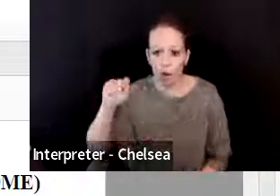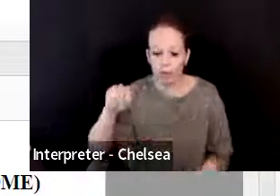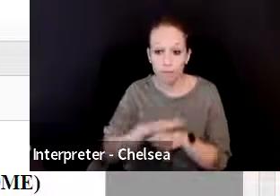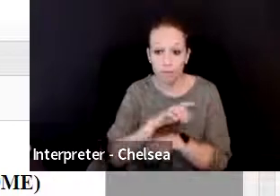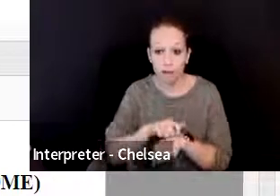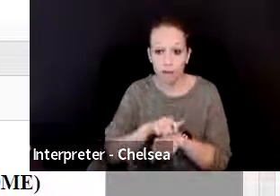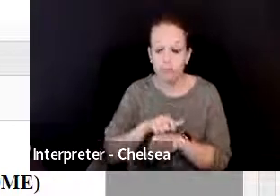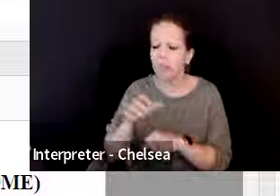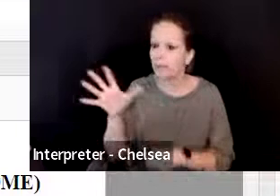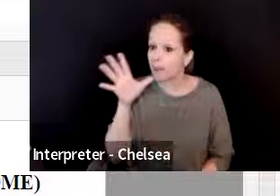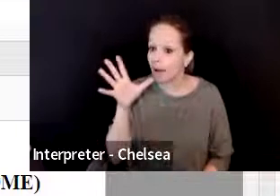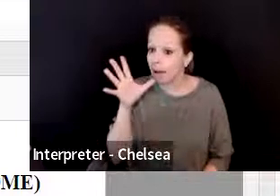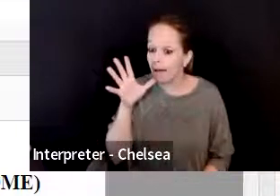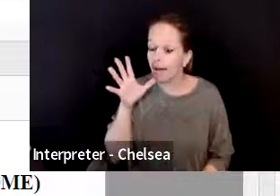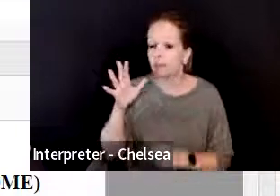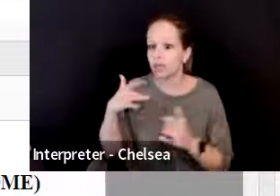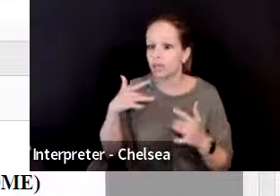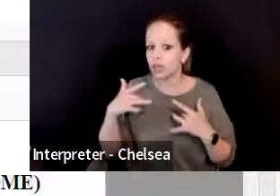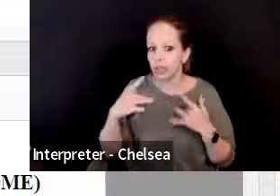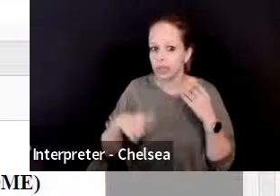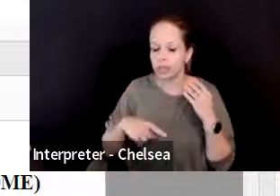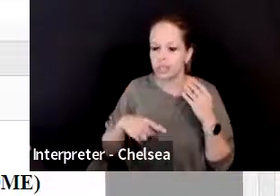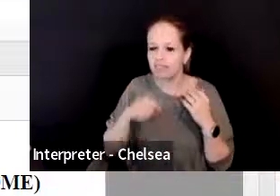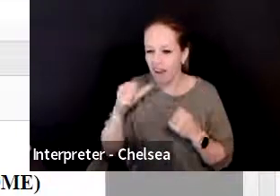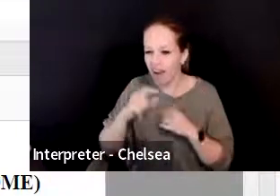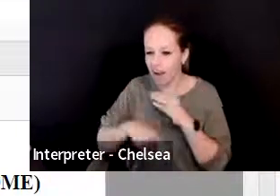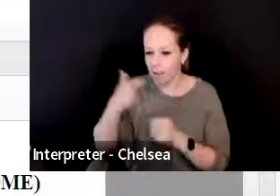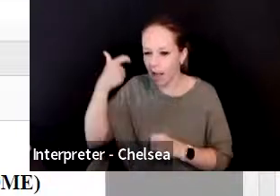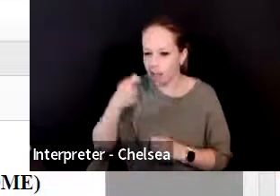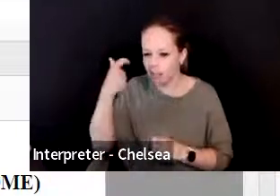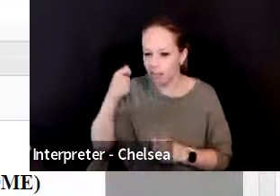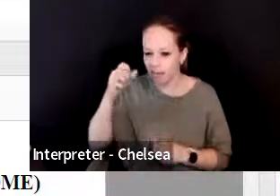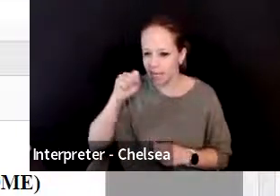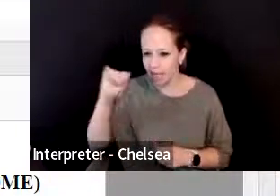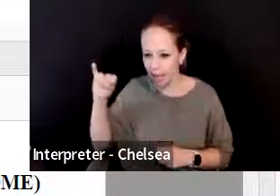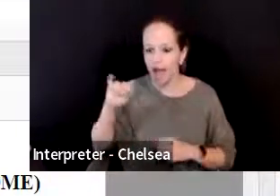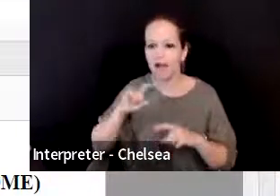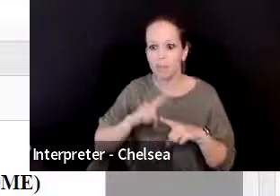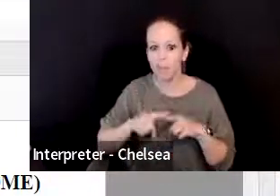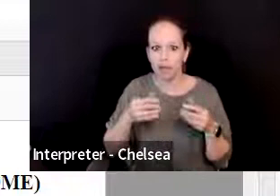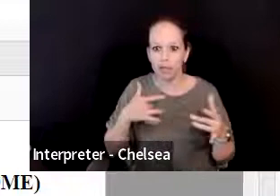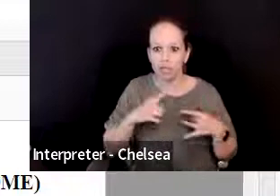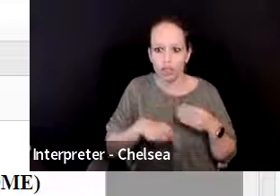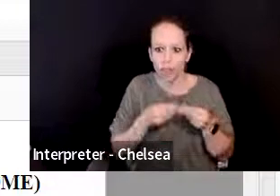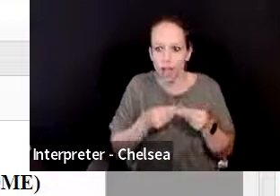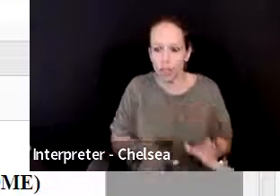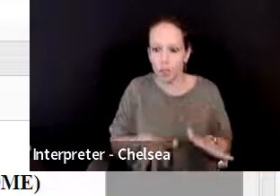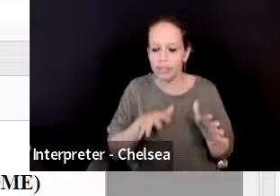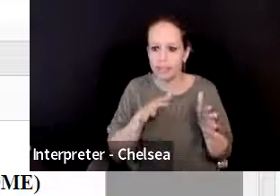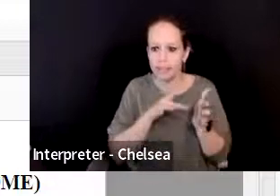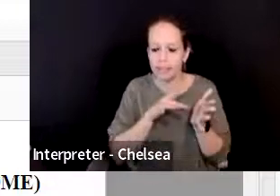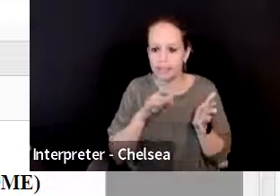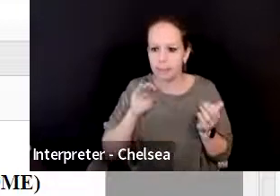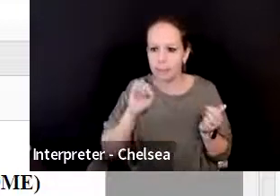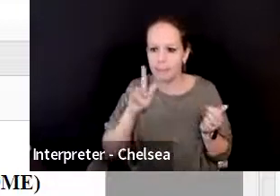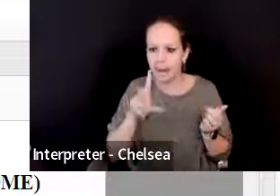so much about about losing the SSI payment, it was about losing Medicaid. And so I was able to help her understand the work incentive that would